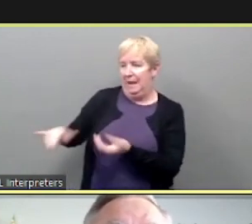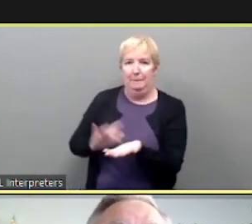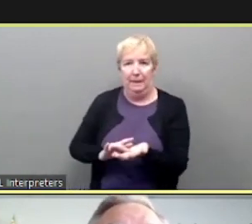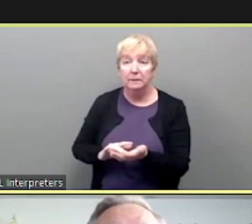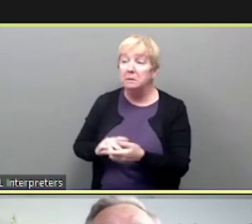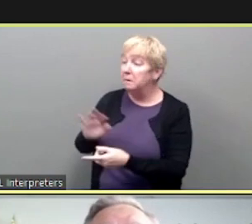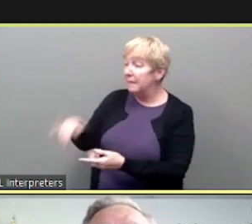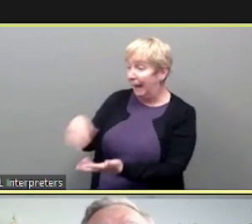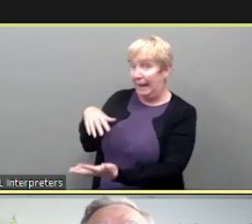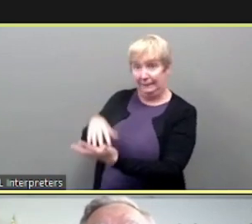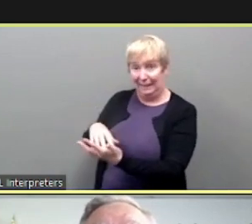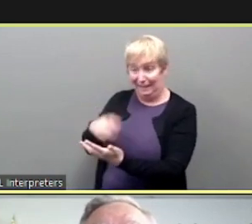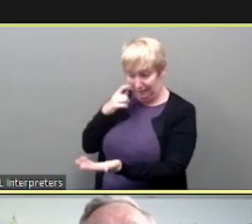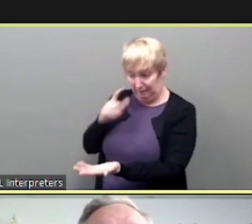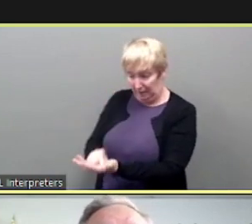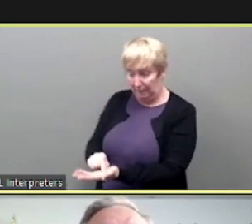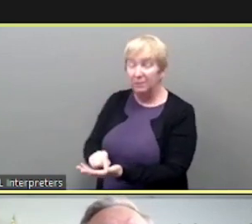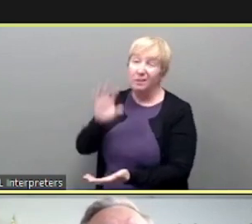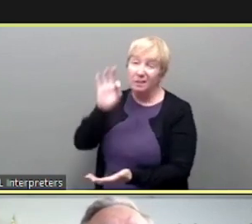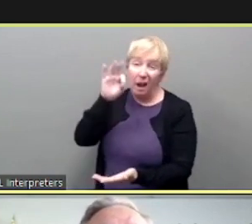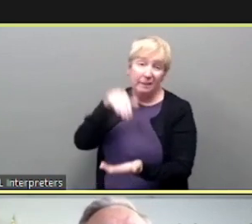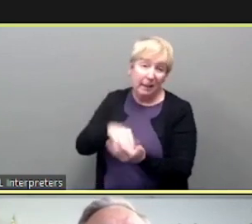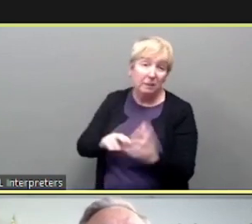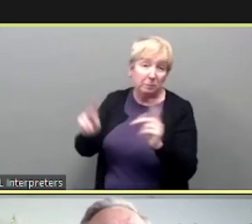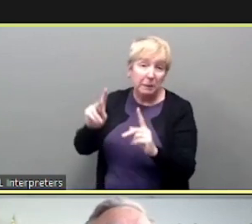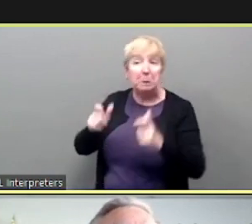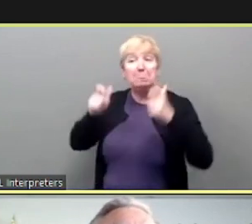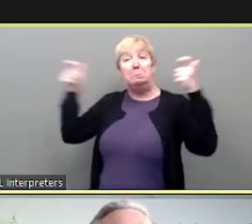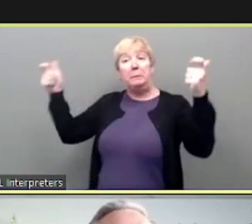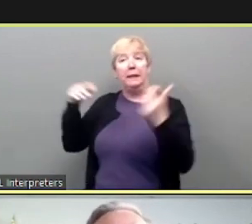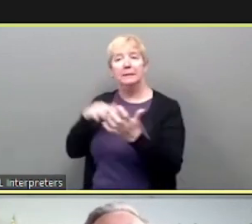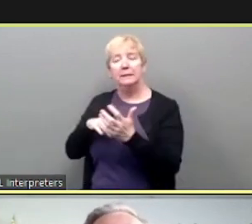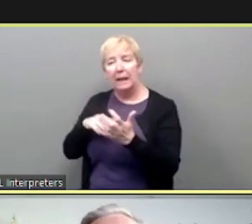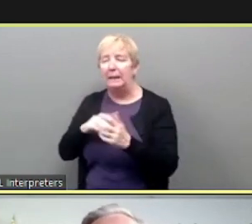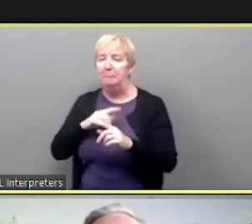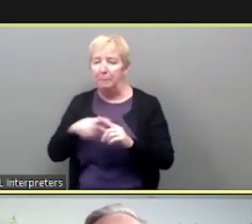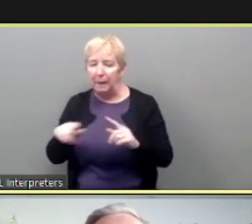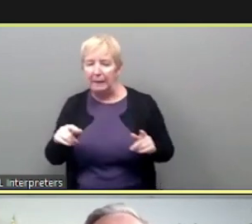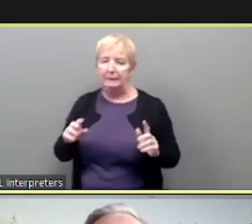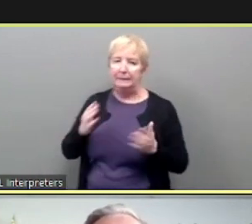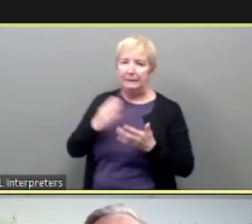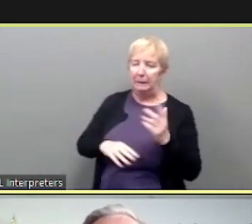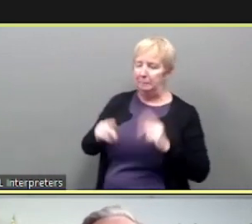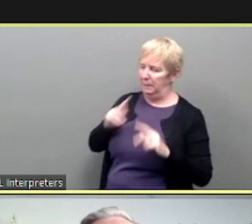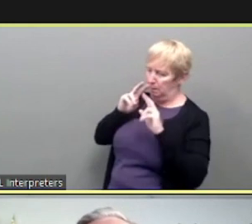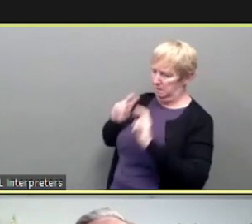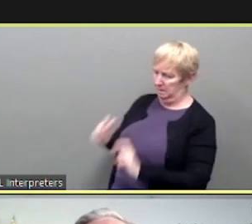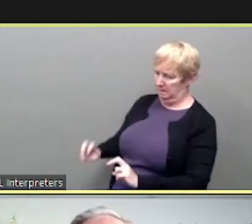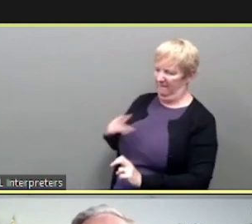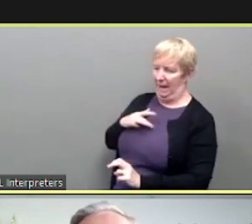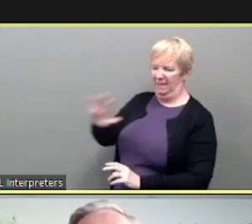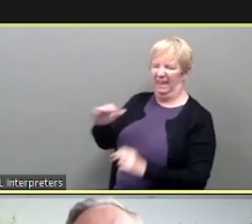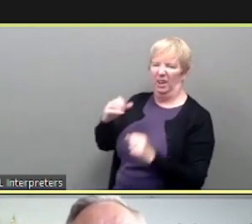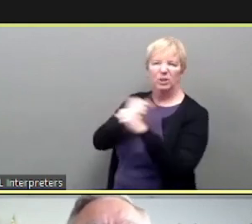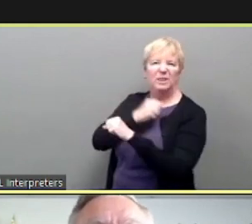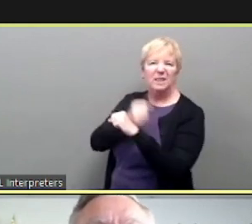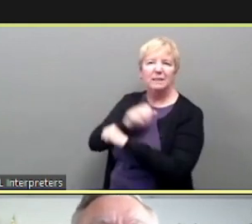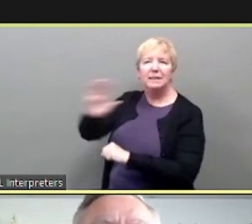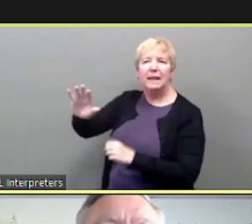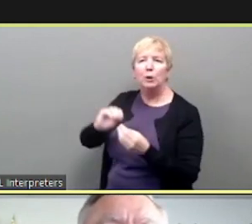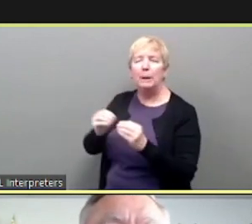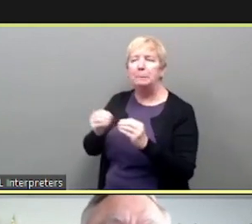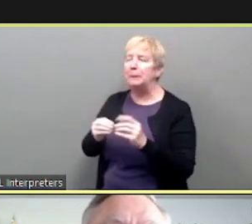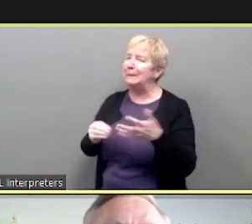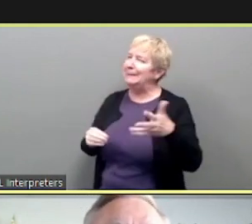study, 9,000 people, but there's some criticism that the way the statistics were handled, they picked a very, very